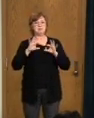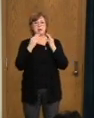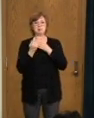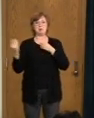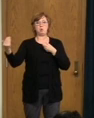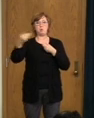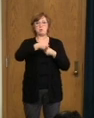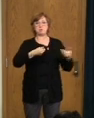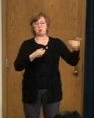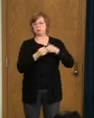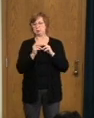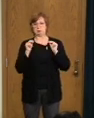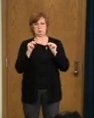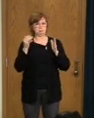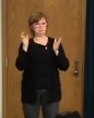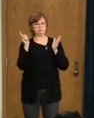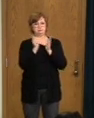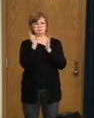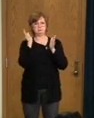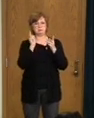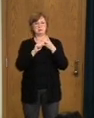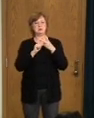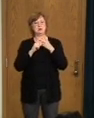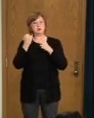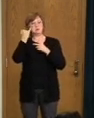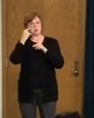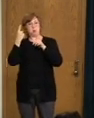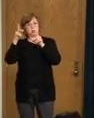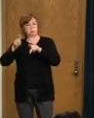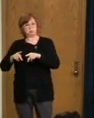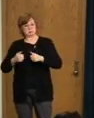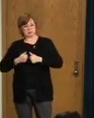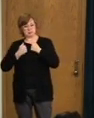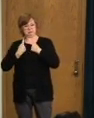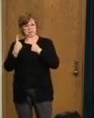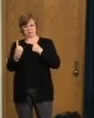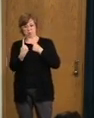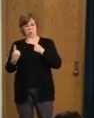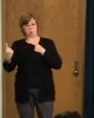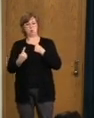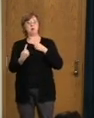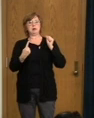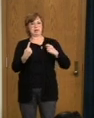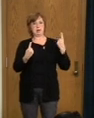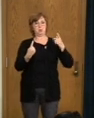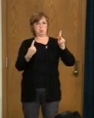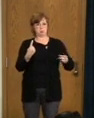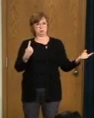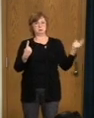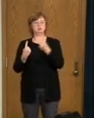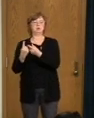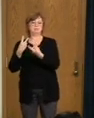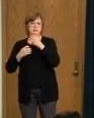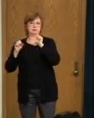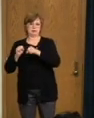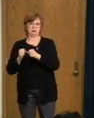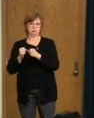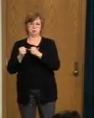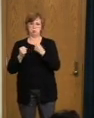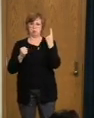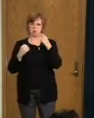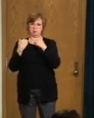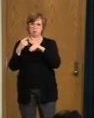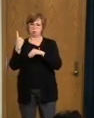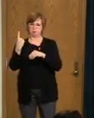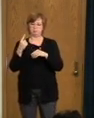5 individuals for the duration of this order. There are exceptions for co-parenting arrangements as they are permitted